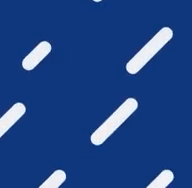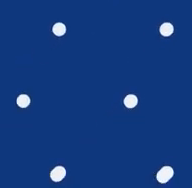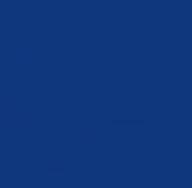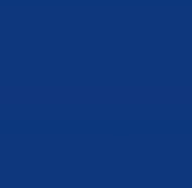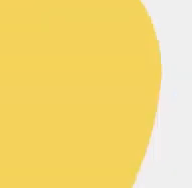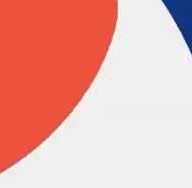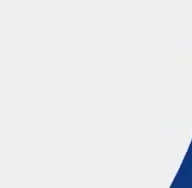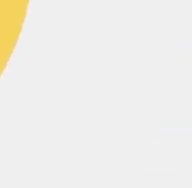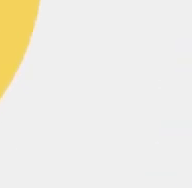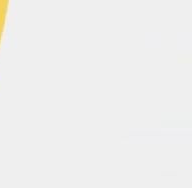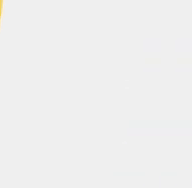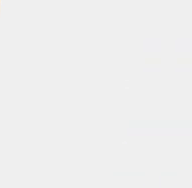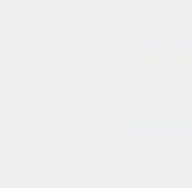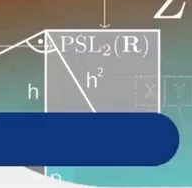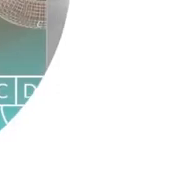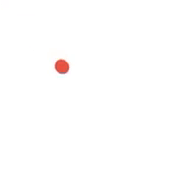Thank you.